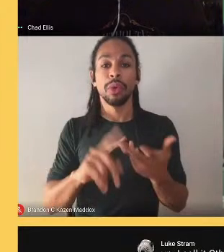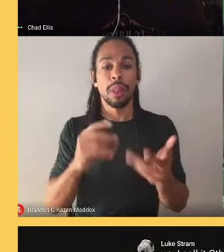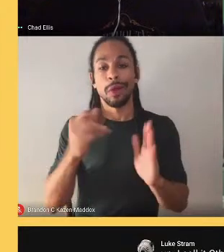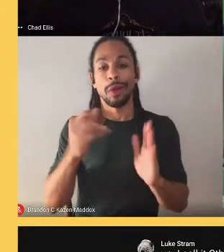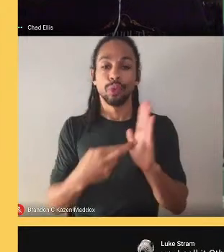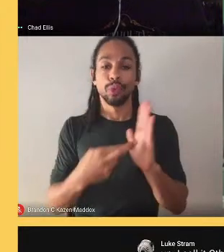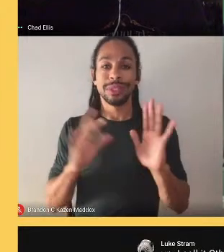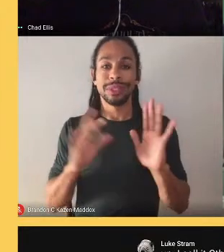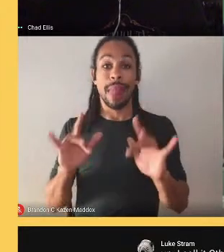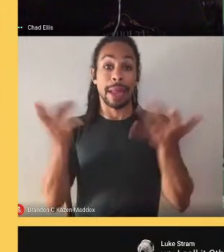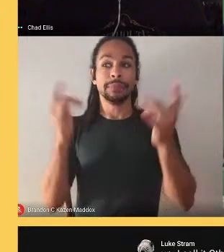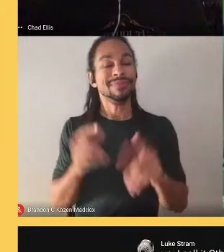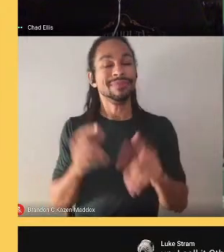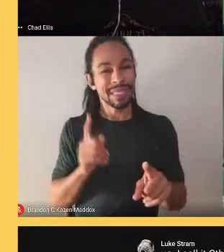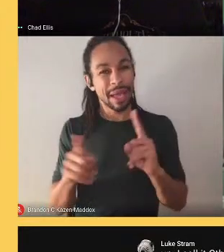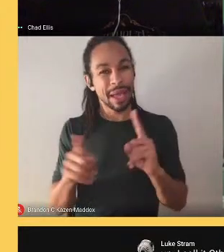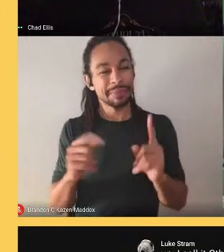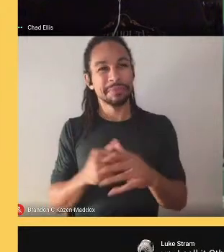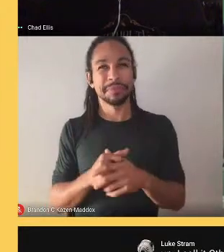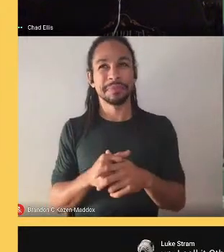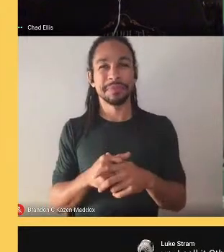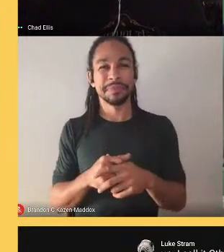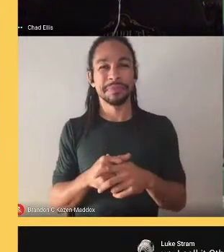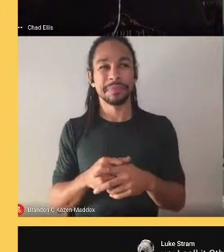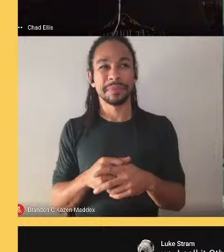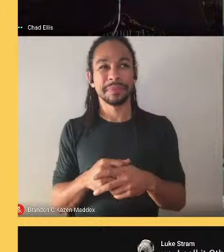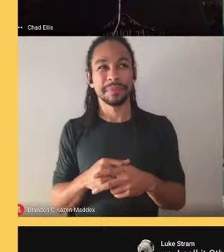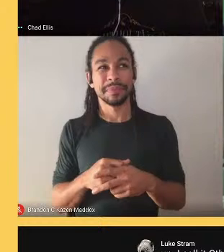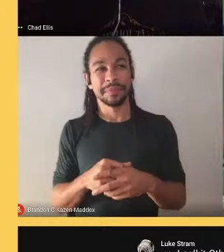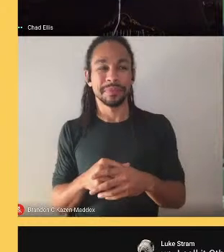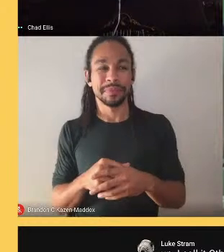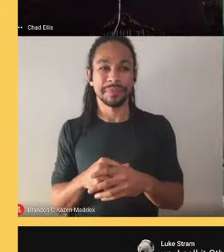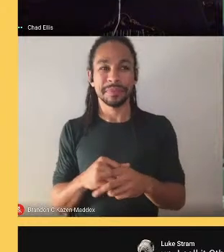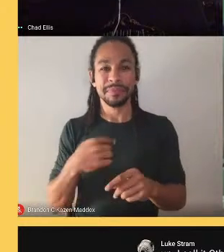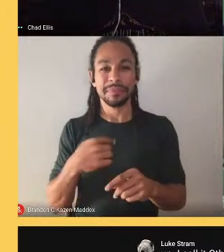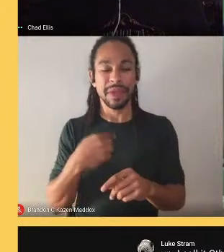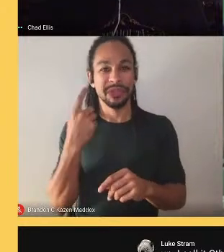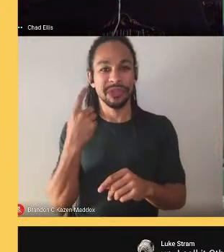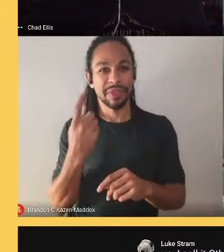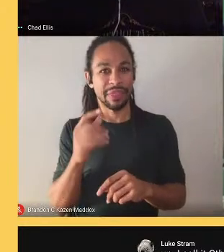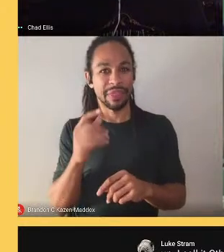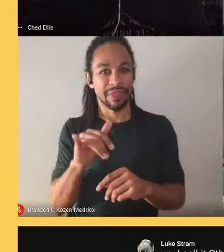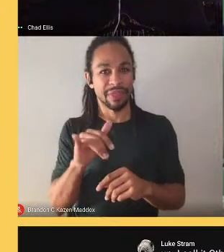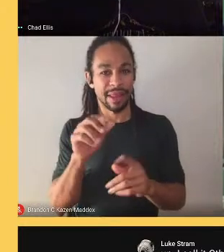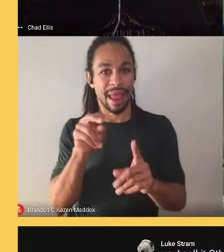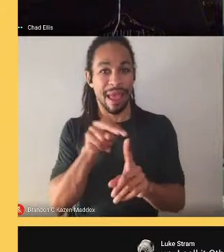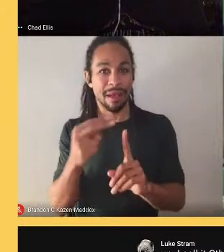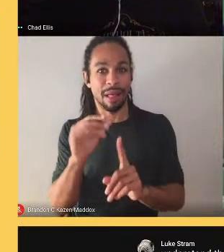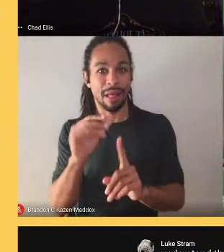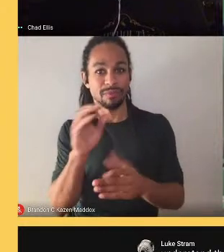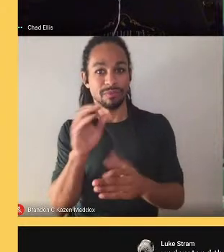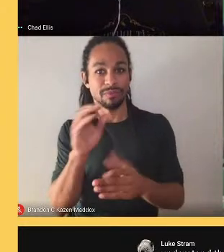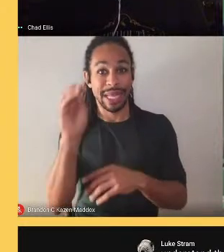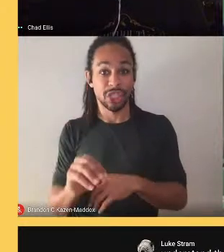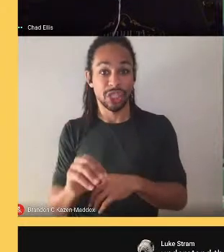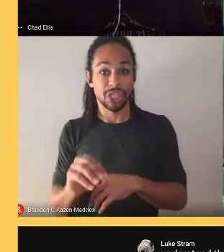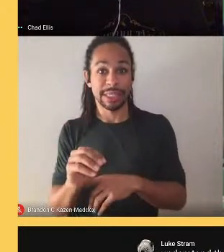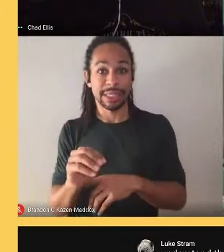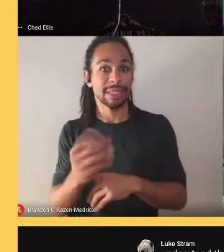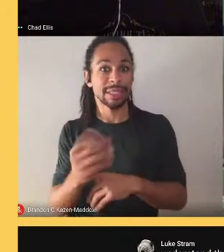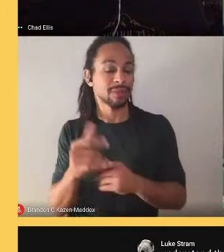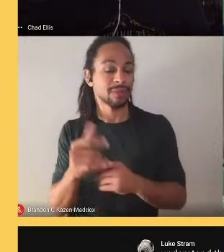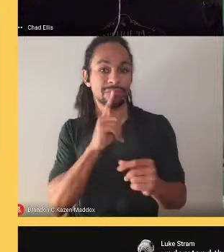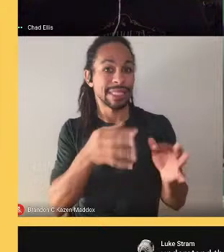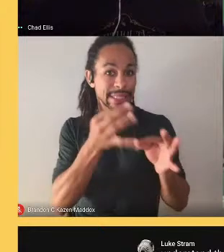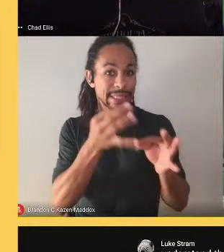think in a way, just that angle of percentages, I think it's a simple, comprehensible thing. And